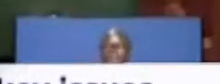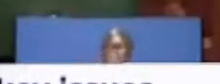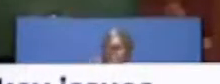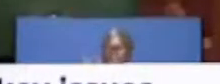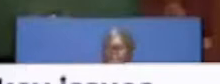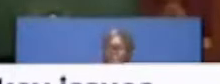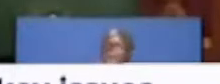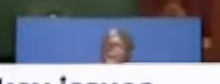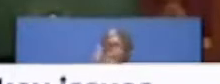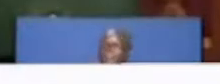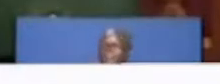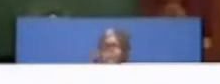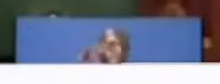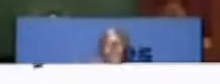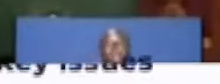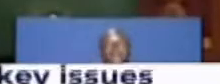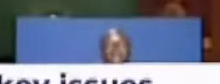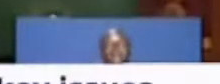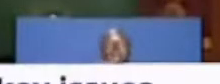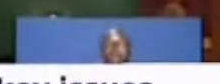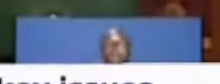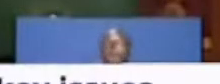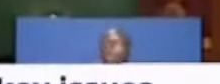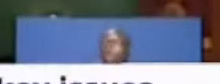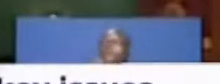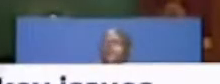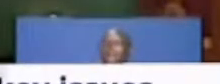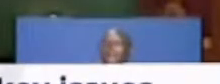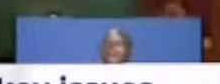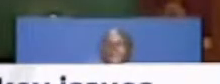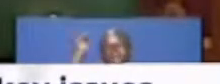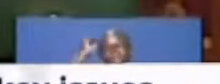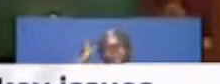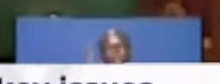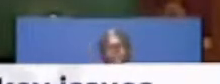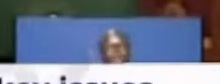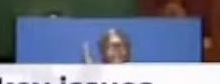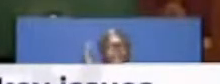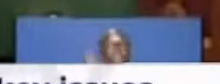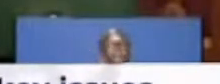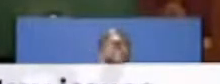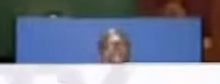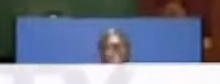on the state of our water, health, education, and security sectors.